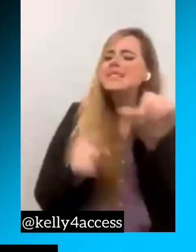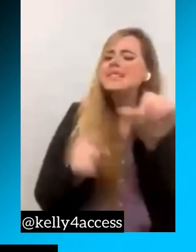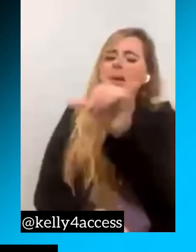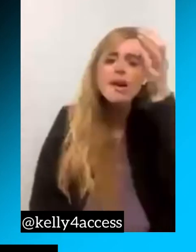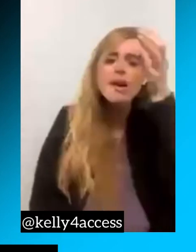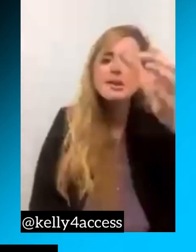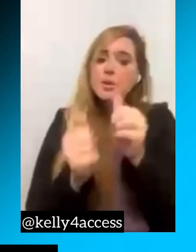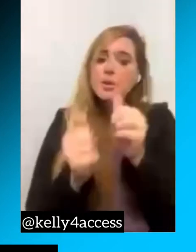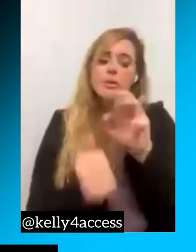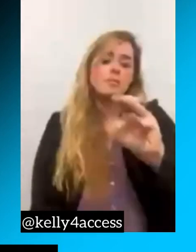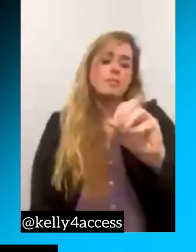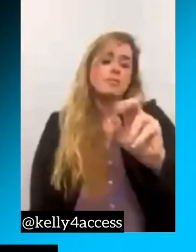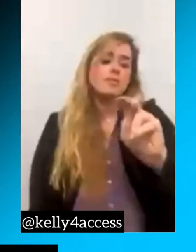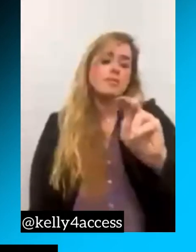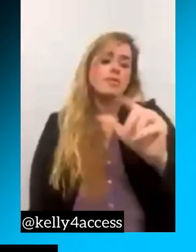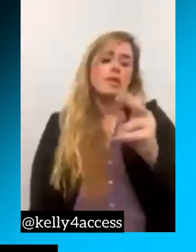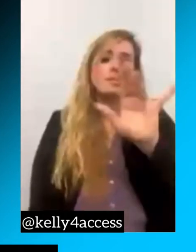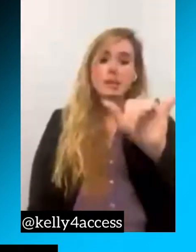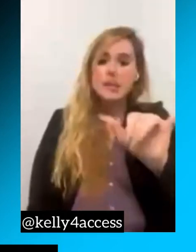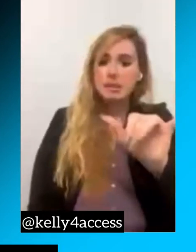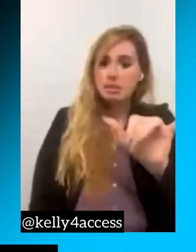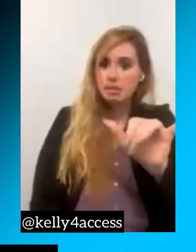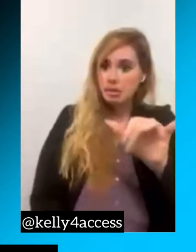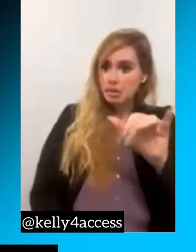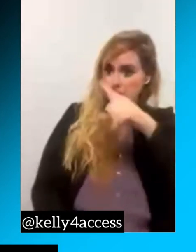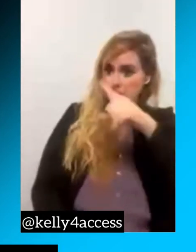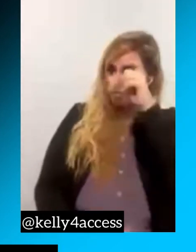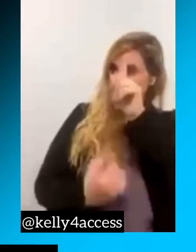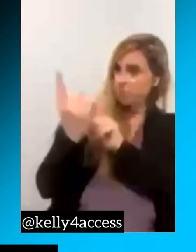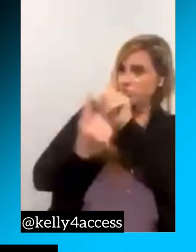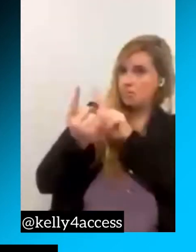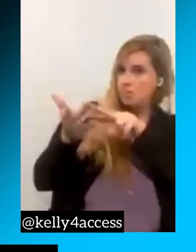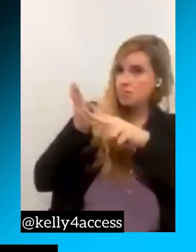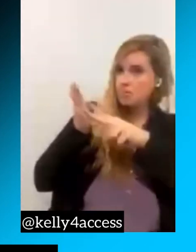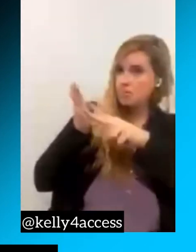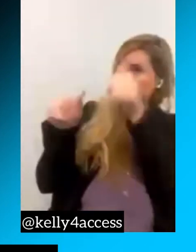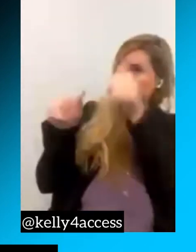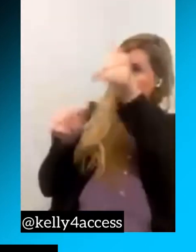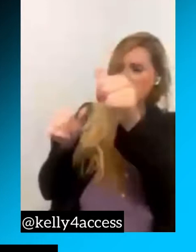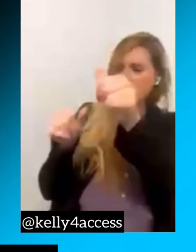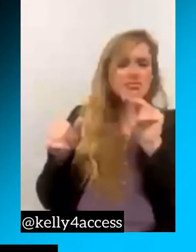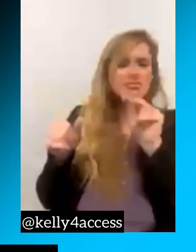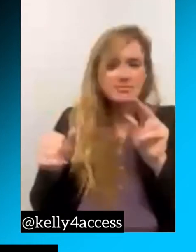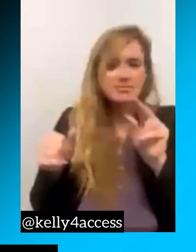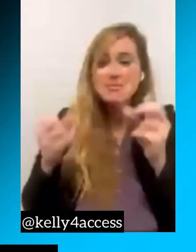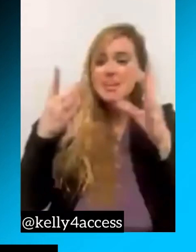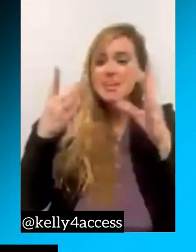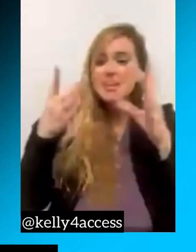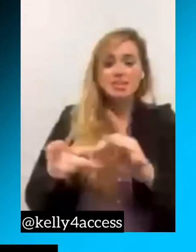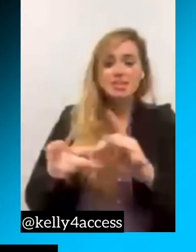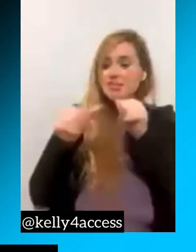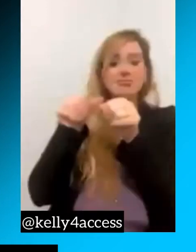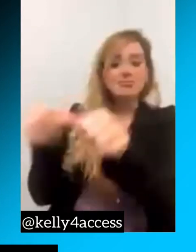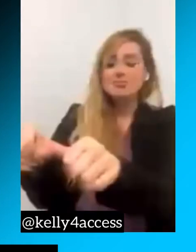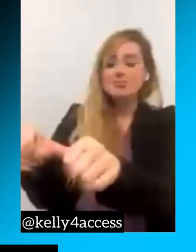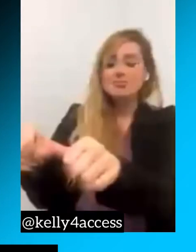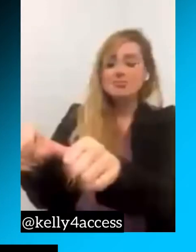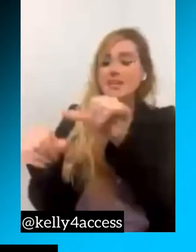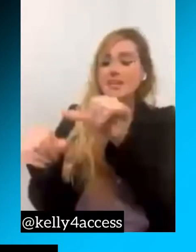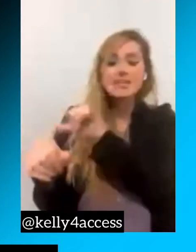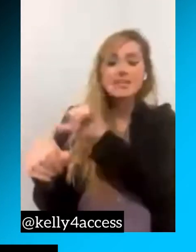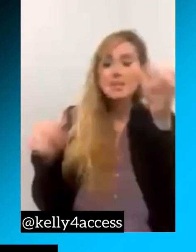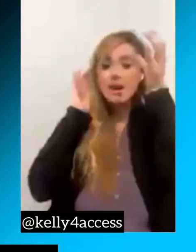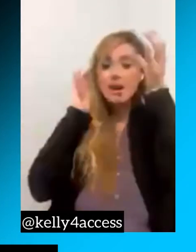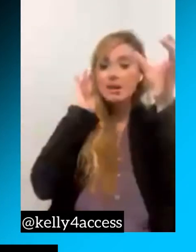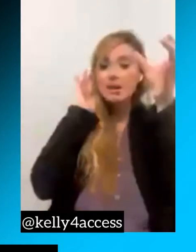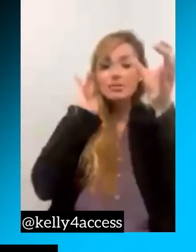the guarantee that it will last, which it doesn't for many relationships, and therefore it's